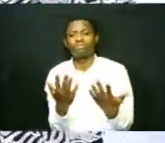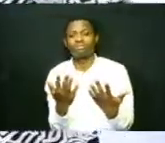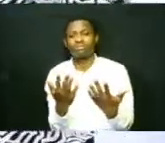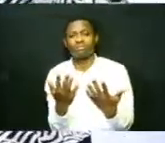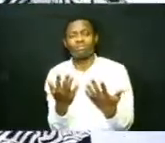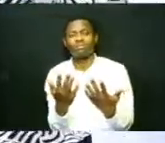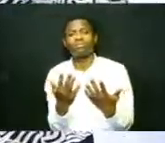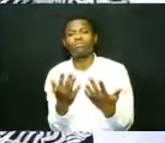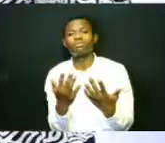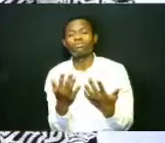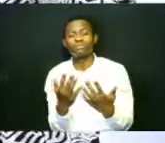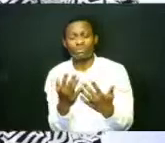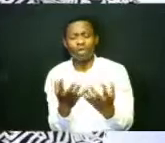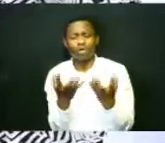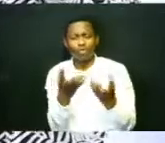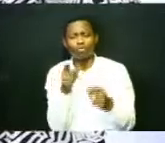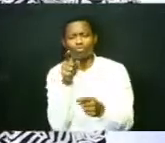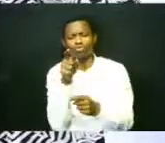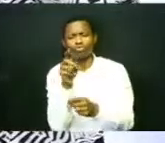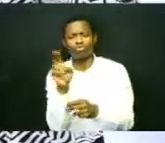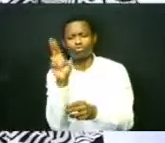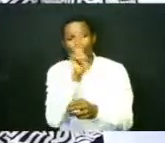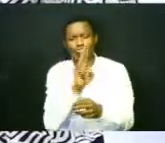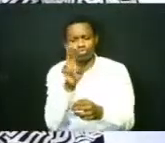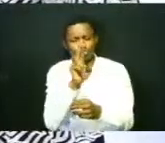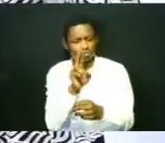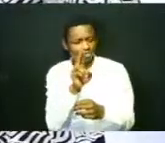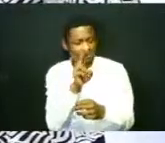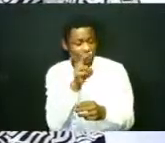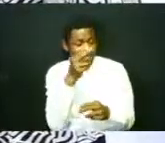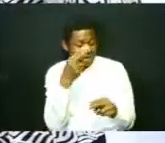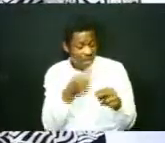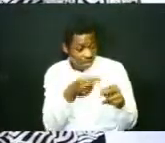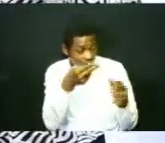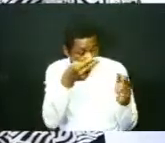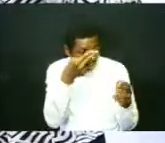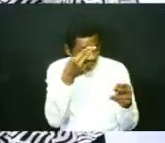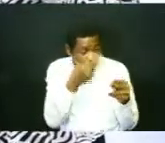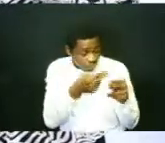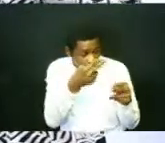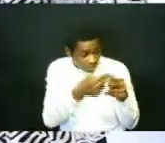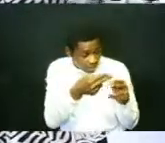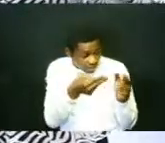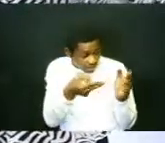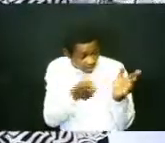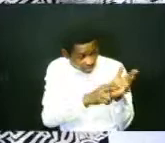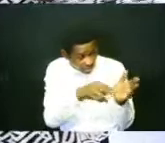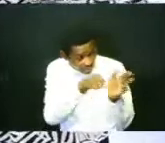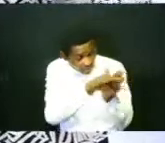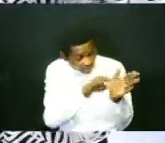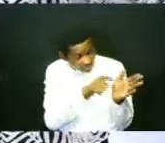just want you to use this word as a mantra into the next